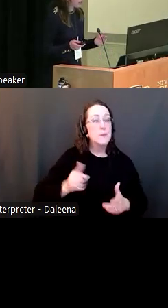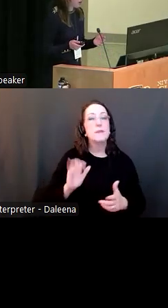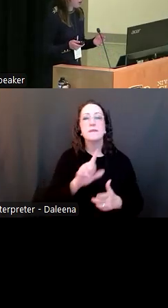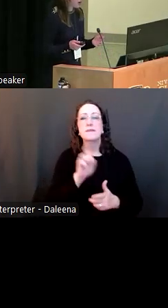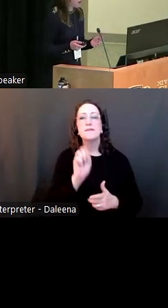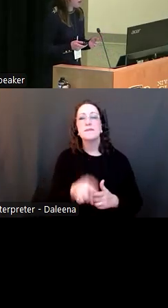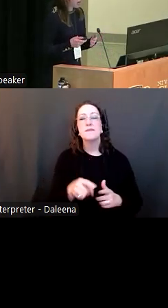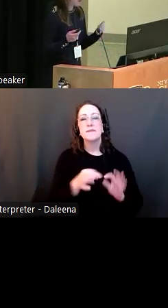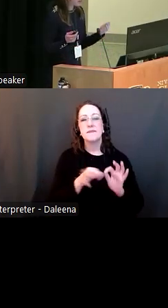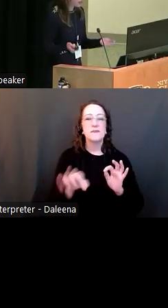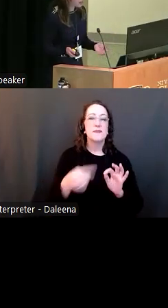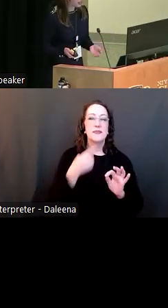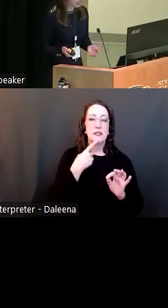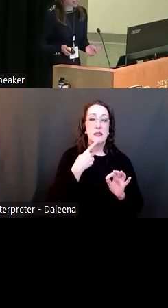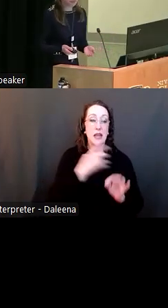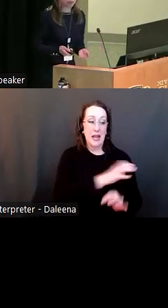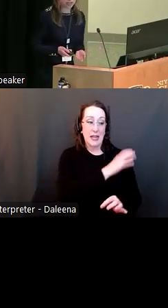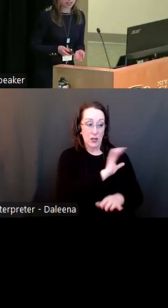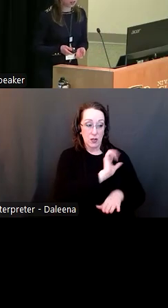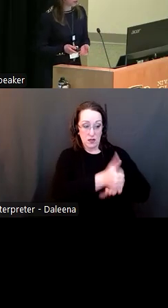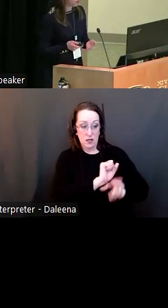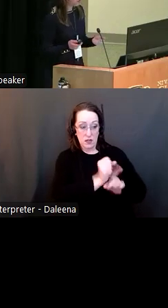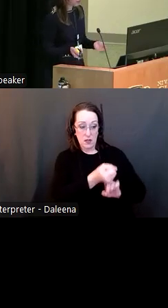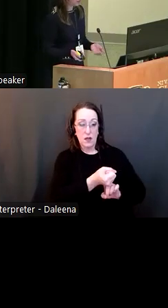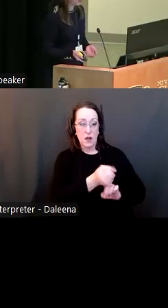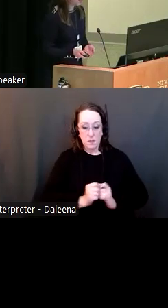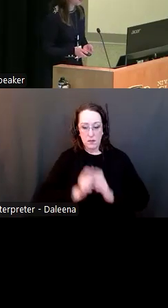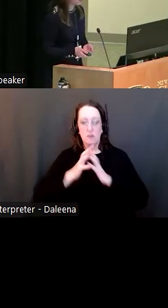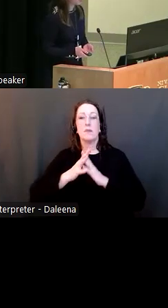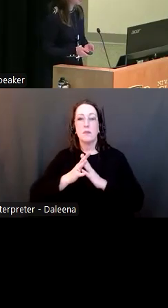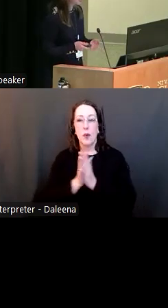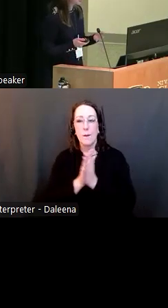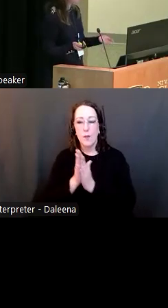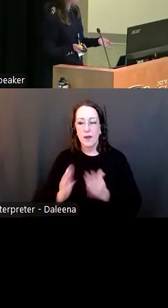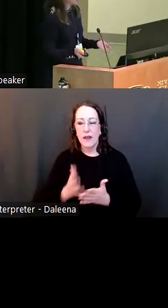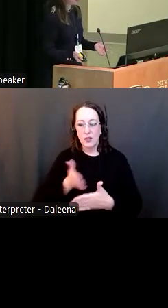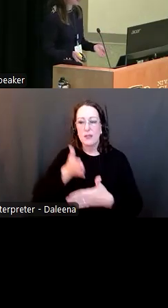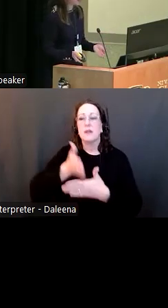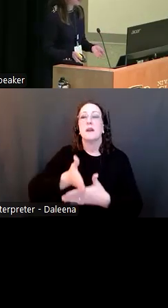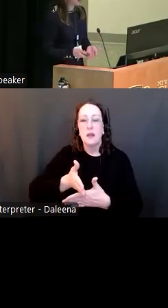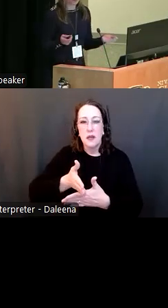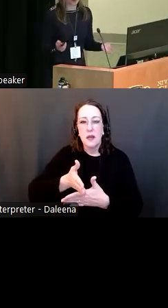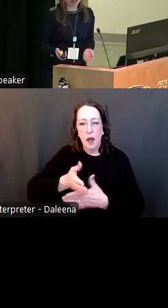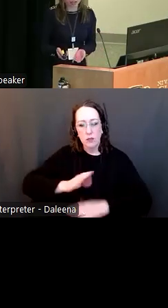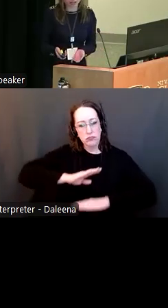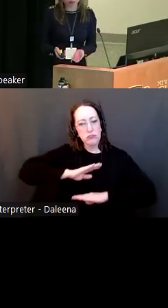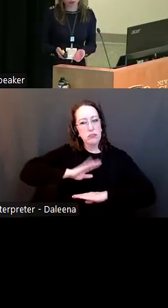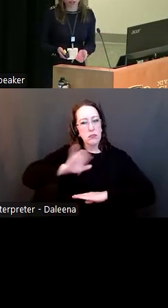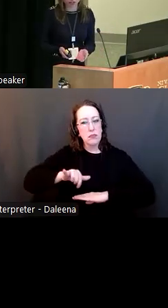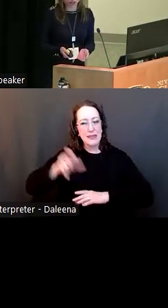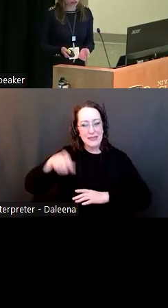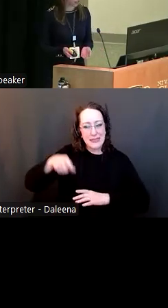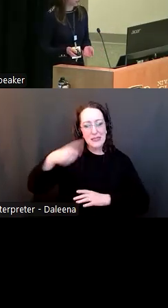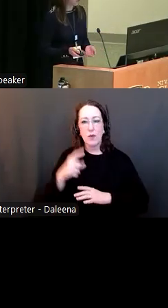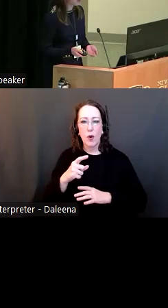question of, have clinical settings implemented motivation interventions that adequately address the multiple facets of